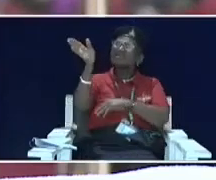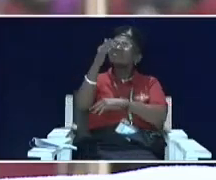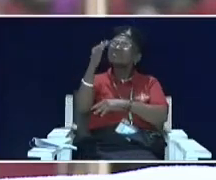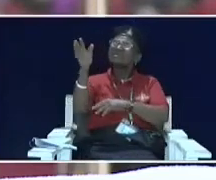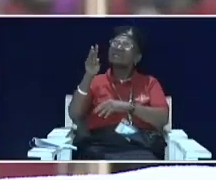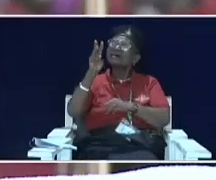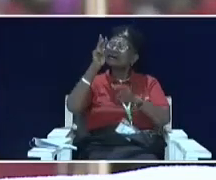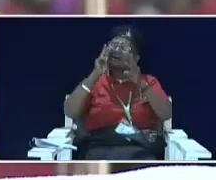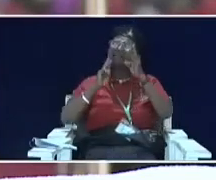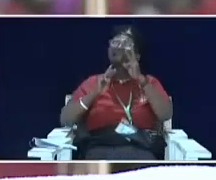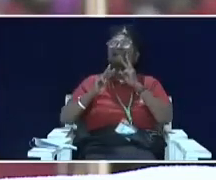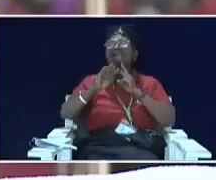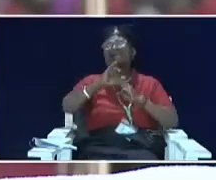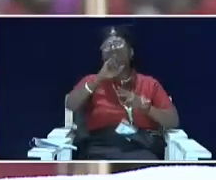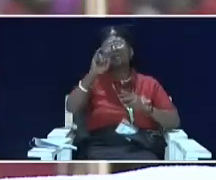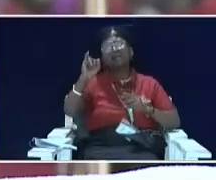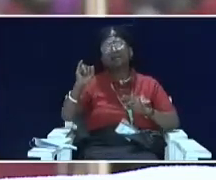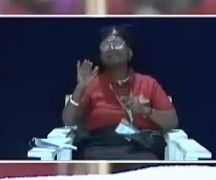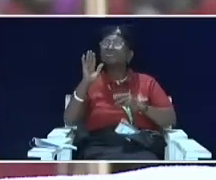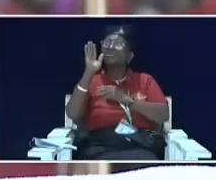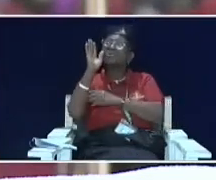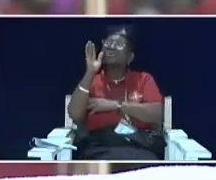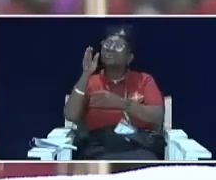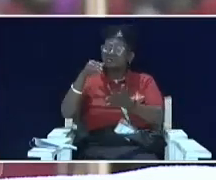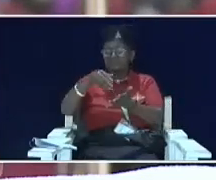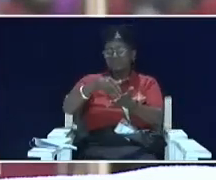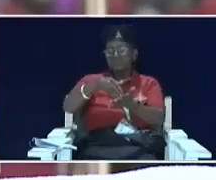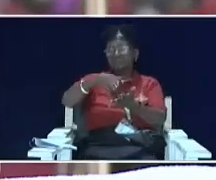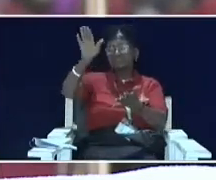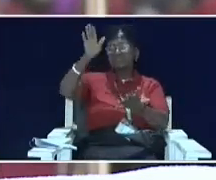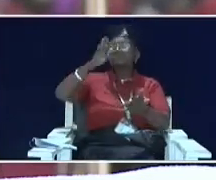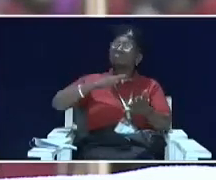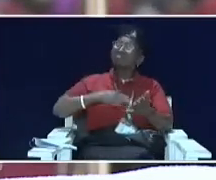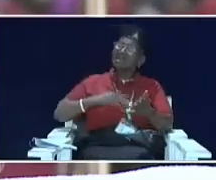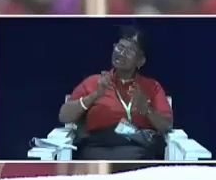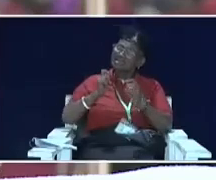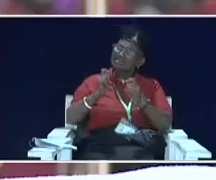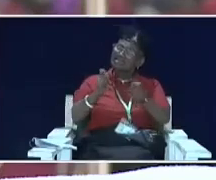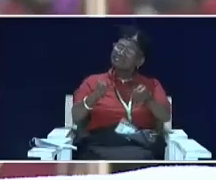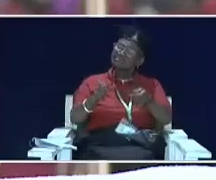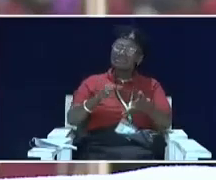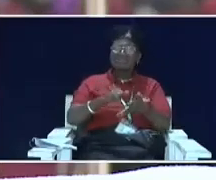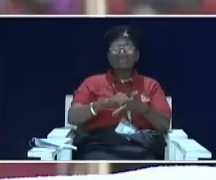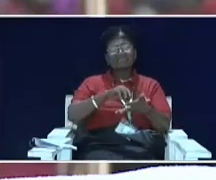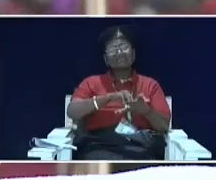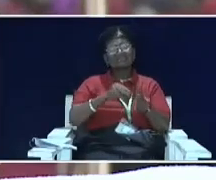God rejects my gift. It means he has rejected me.